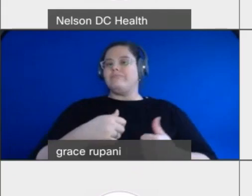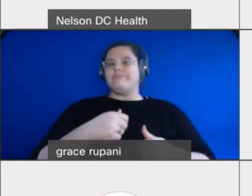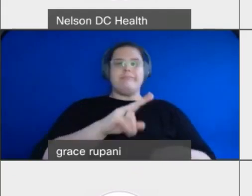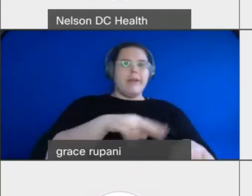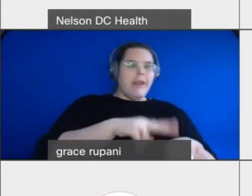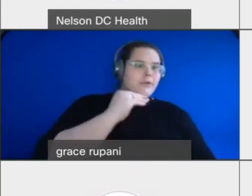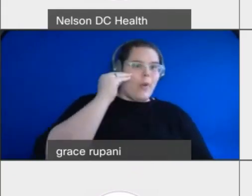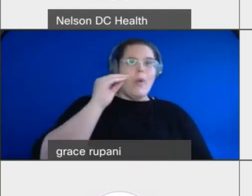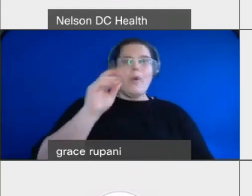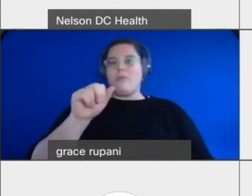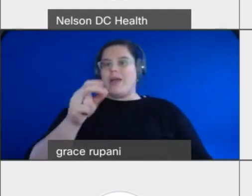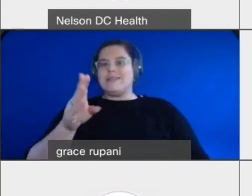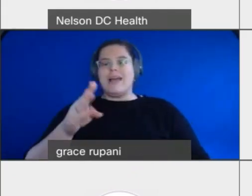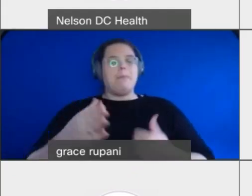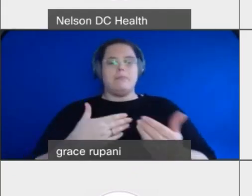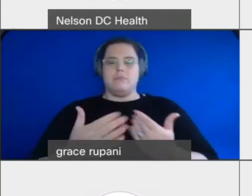the